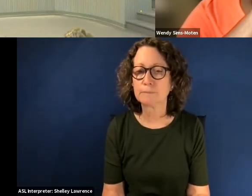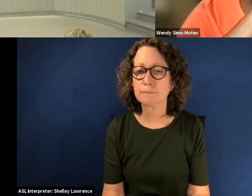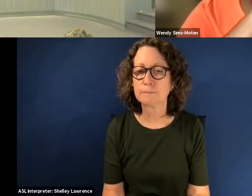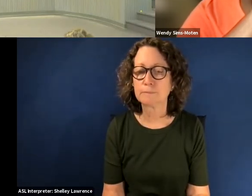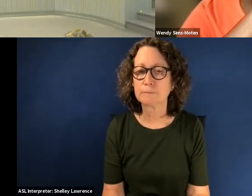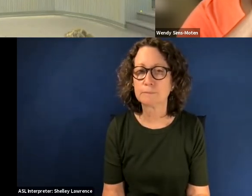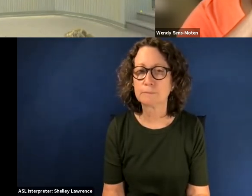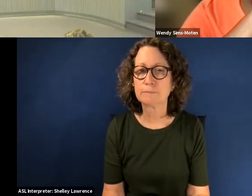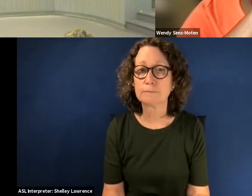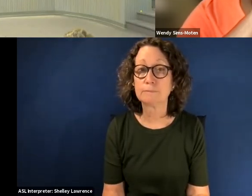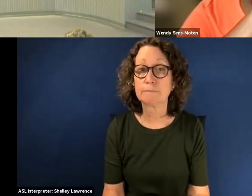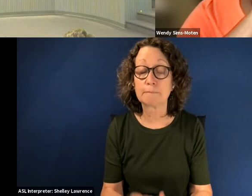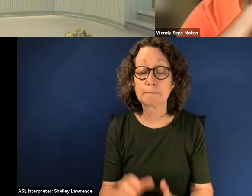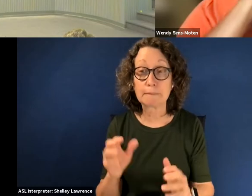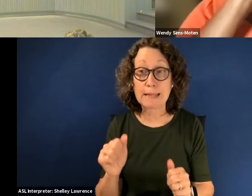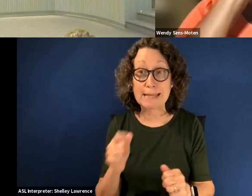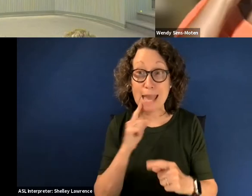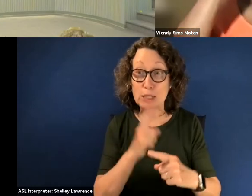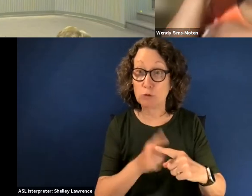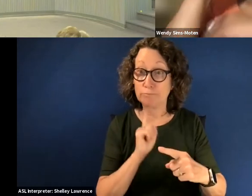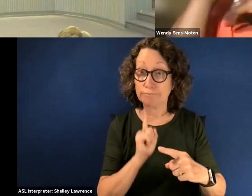Ms. Battistini, can you unmute yourself?